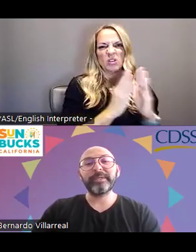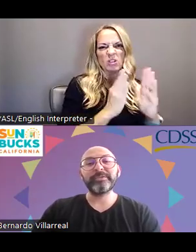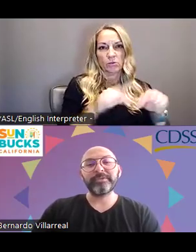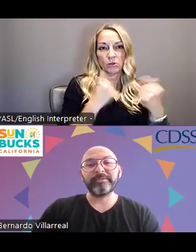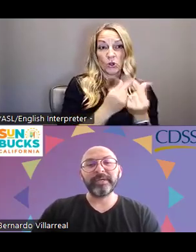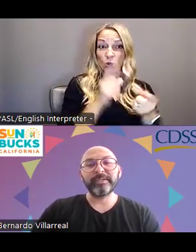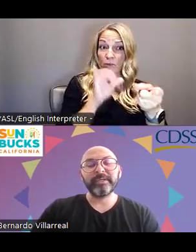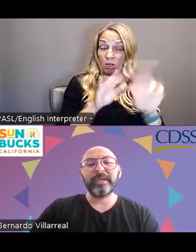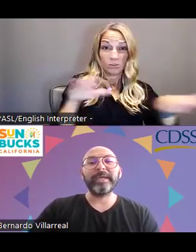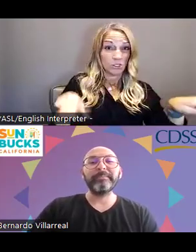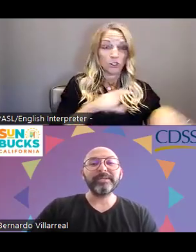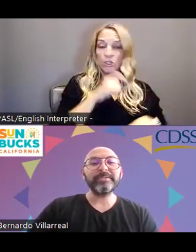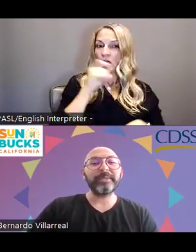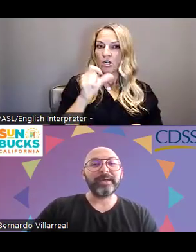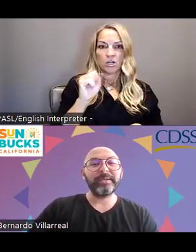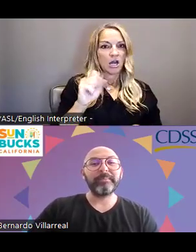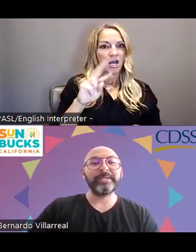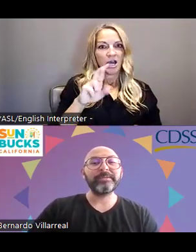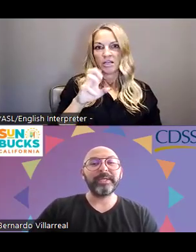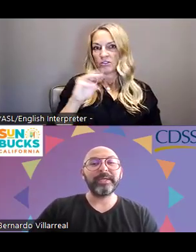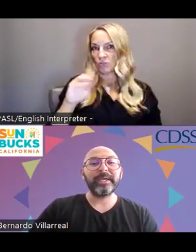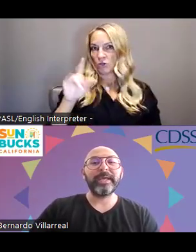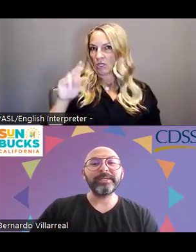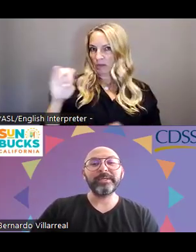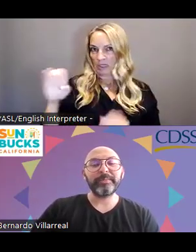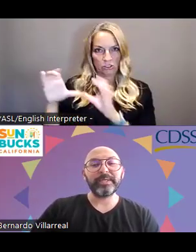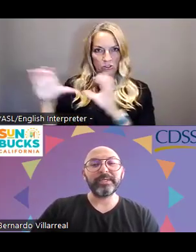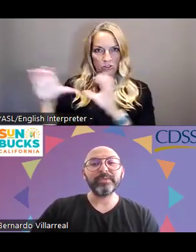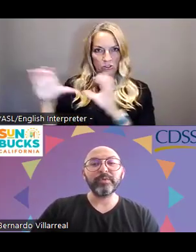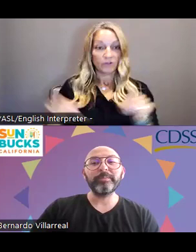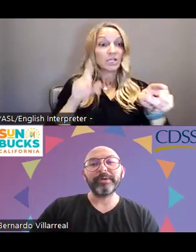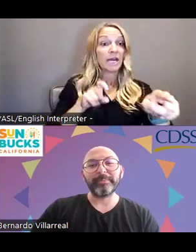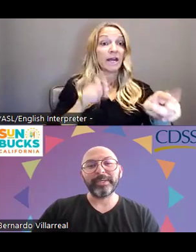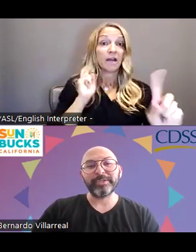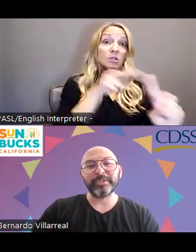not Streamline certified and must apply by submitting